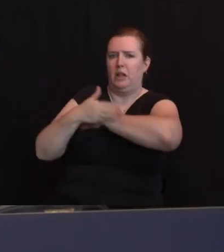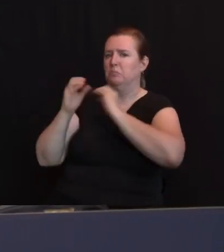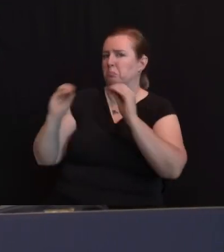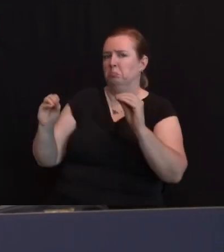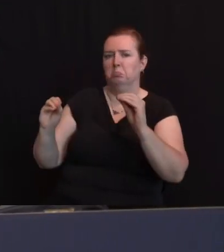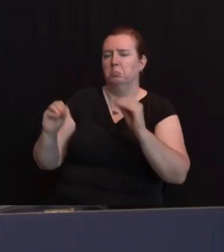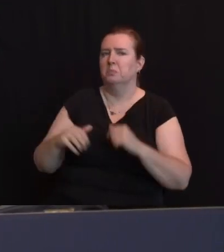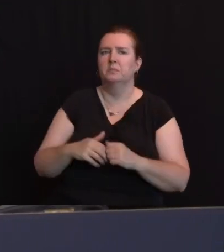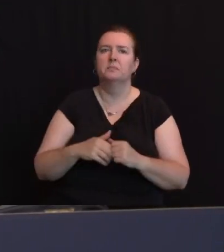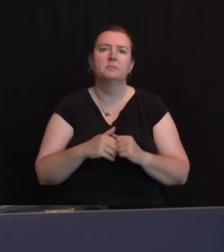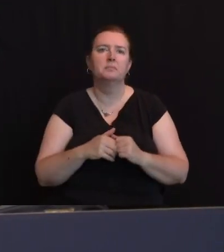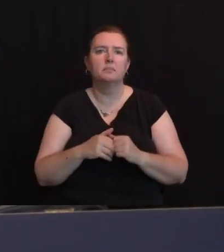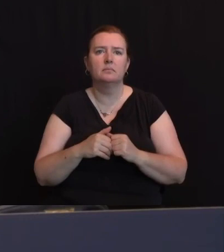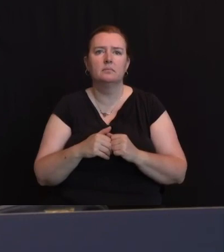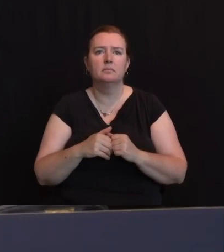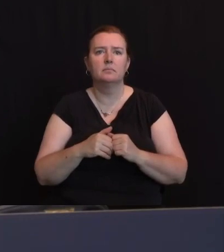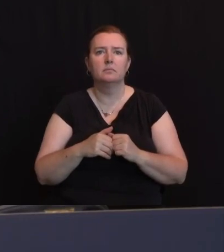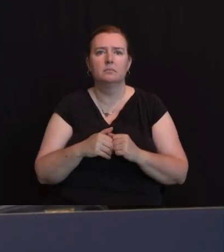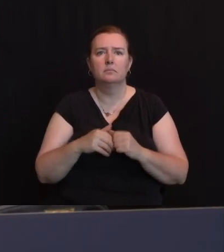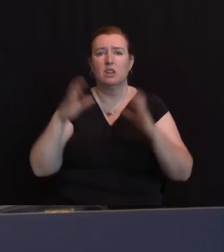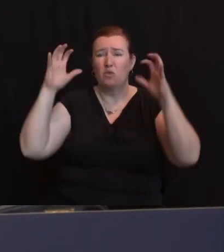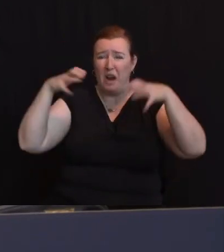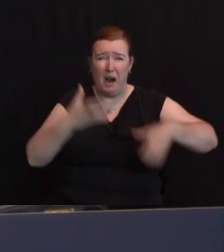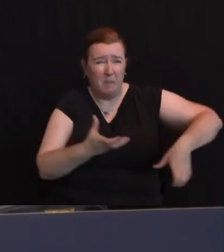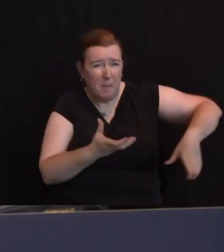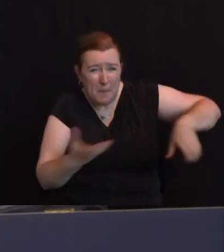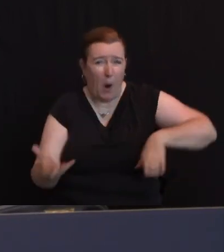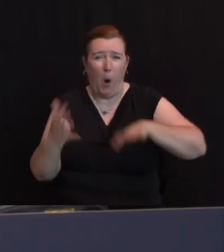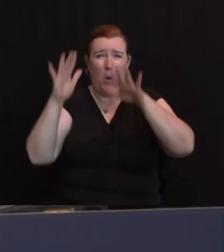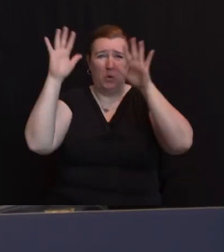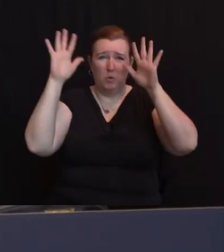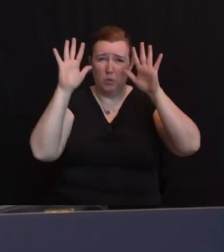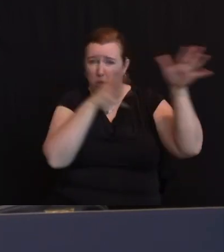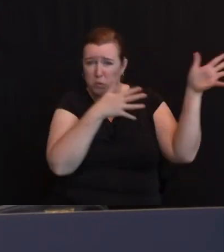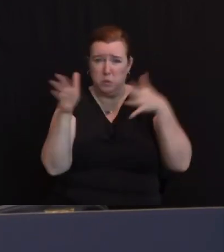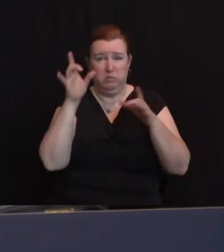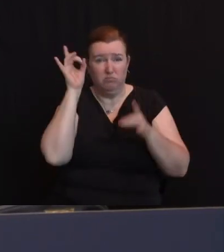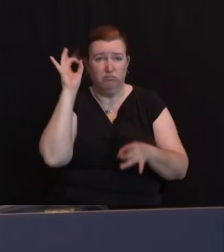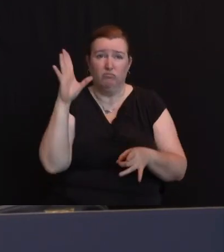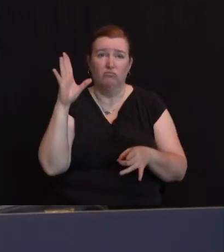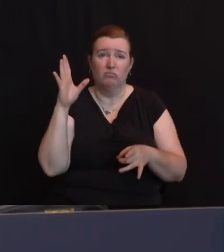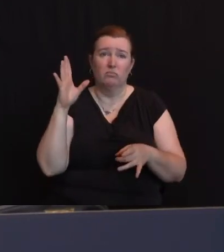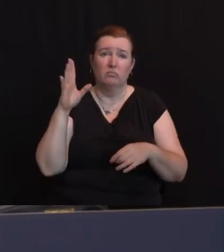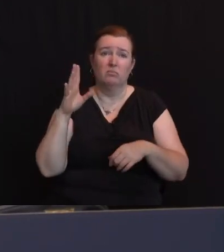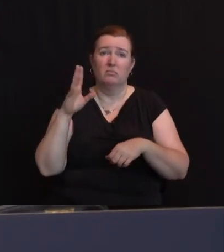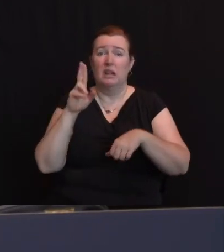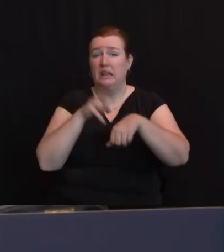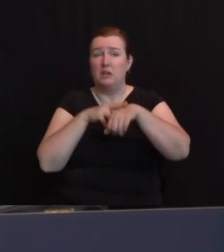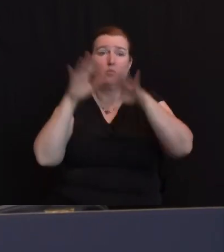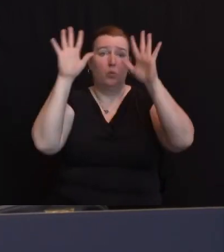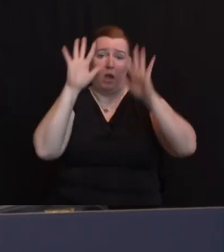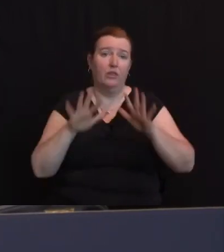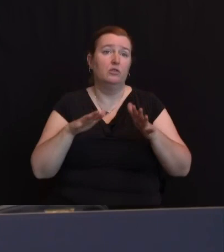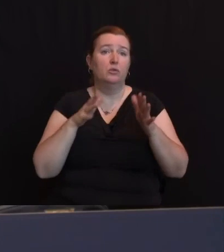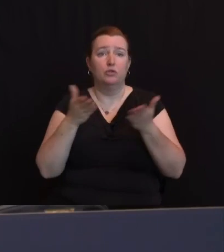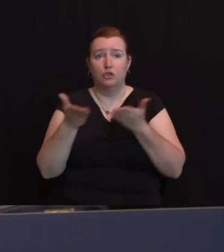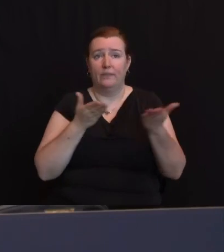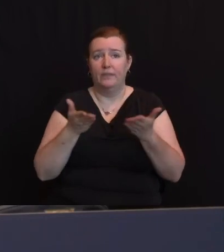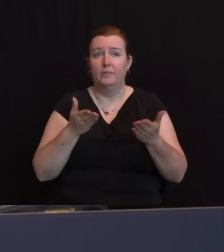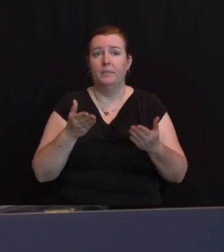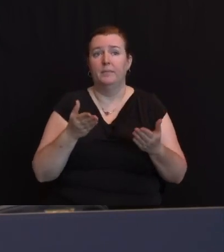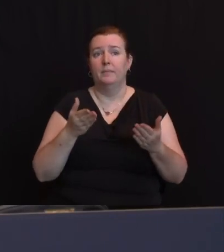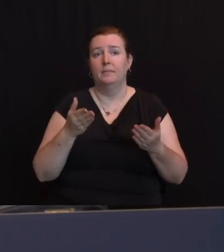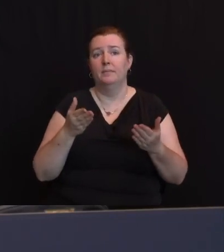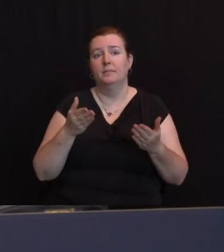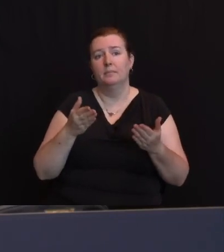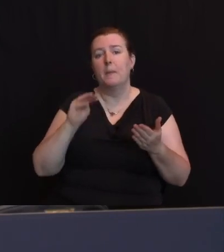in addition to the rain and the winds, National Weather Service out of Mount Holly did confirm 2 tornadoes down in Cape May